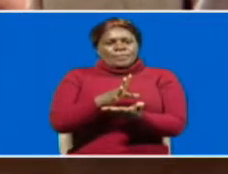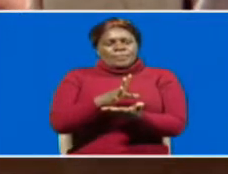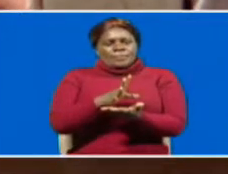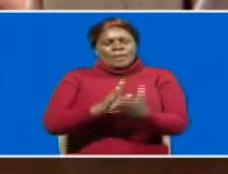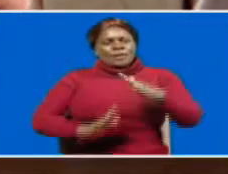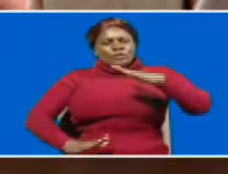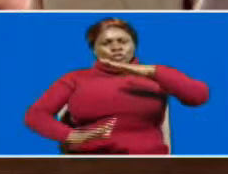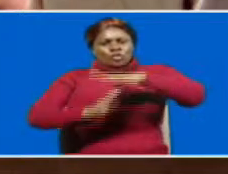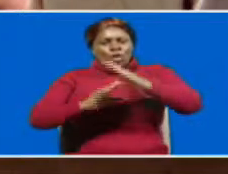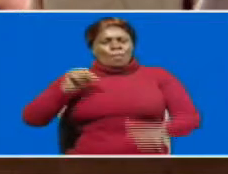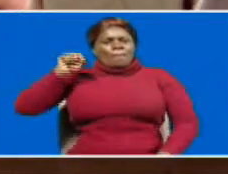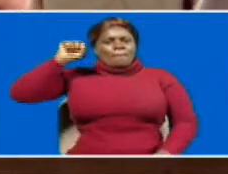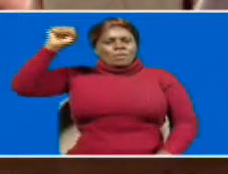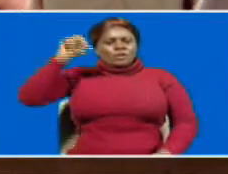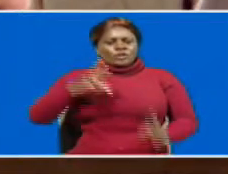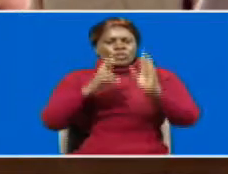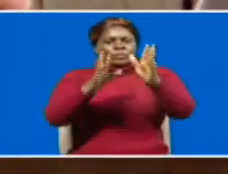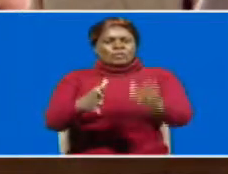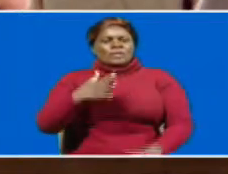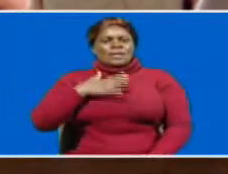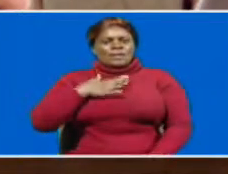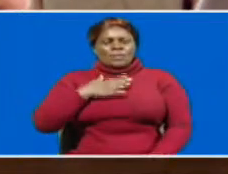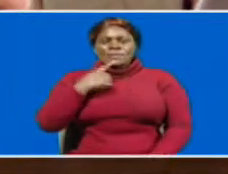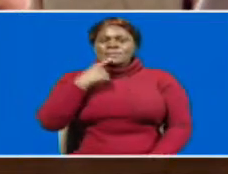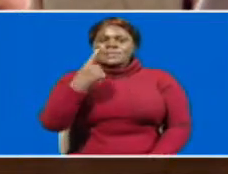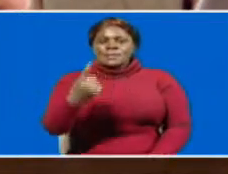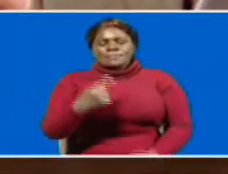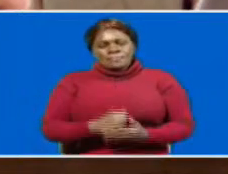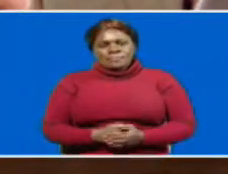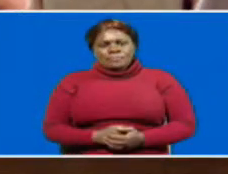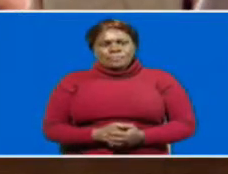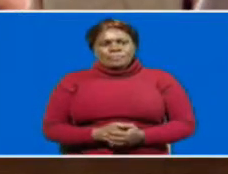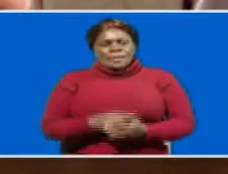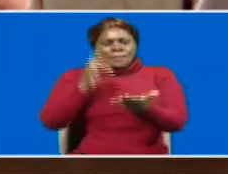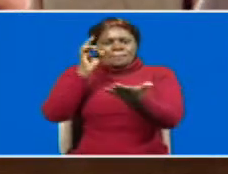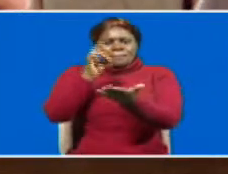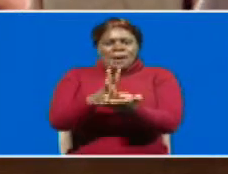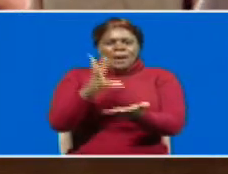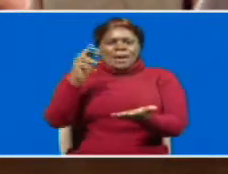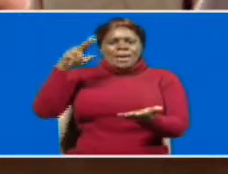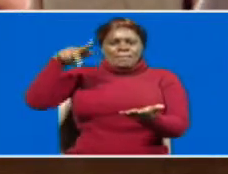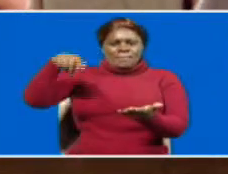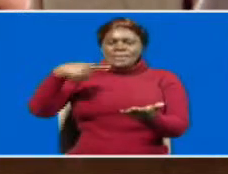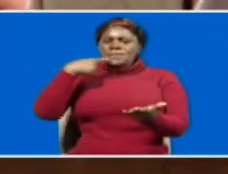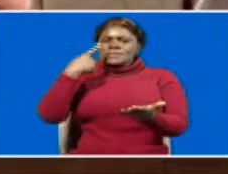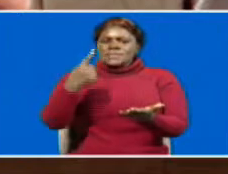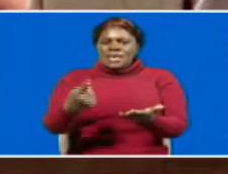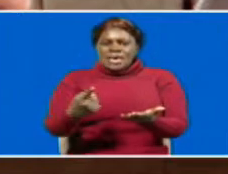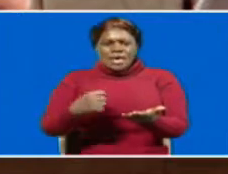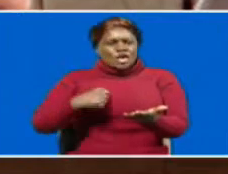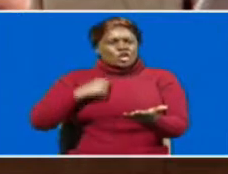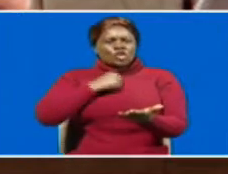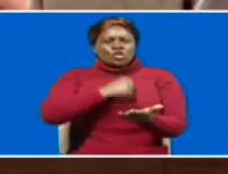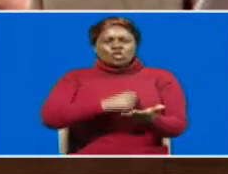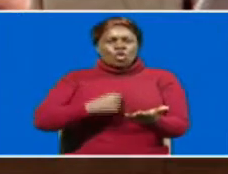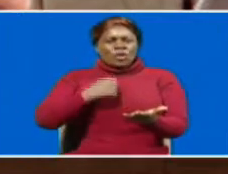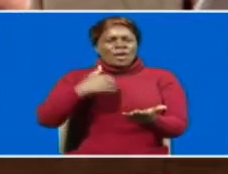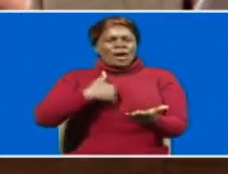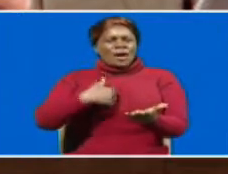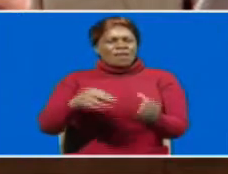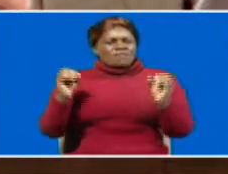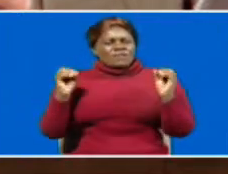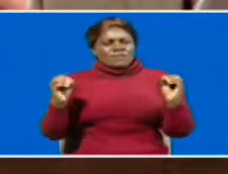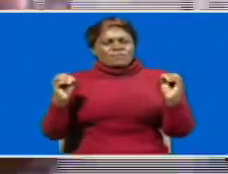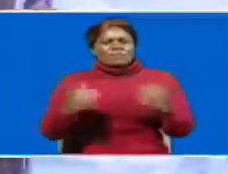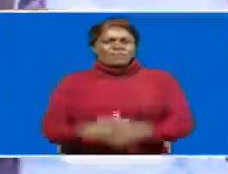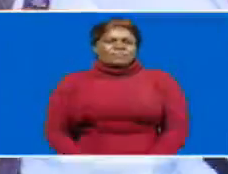As our senior political affairs reporter Chris Thyro informs, the expelled MPs have indicated that they have no apologies to